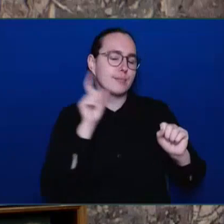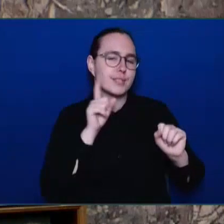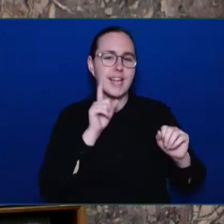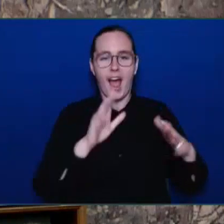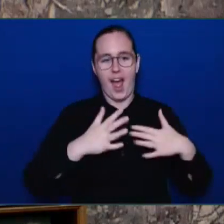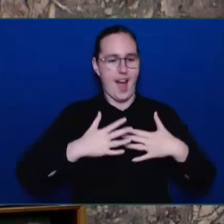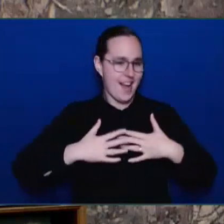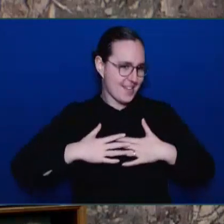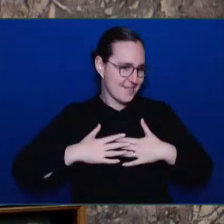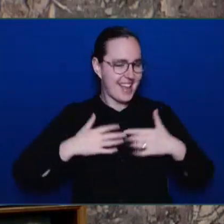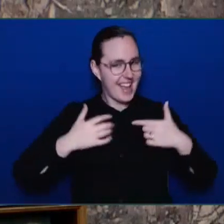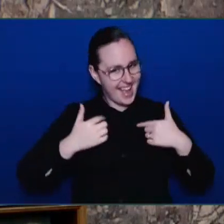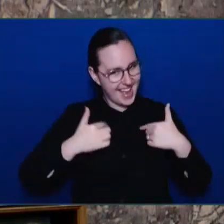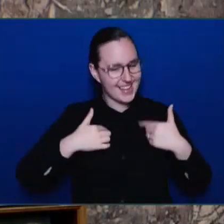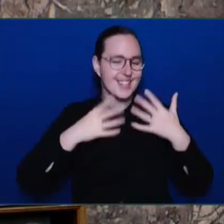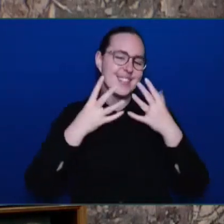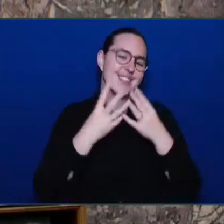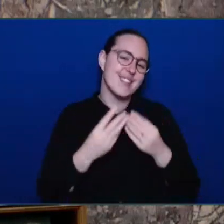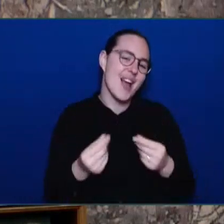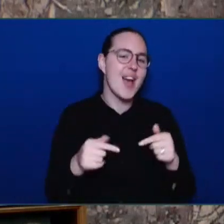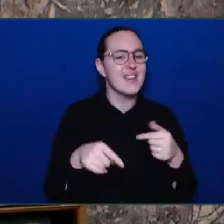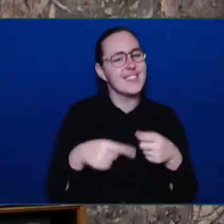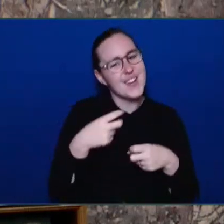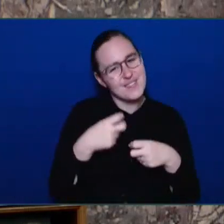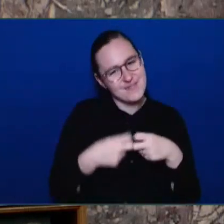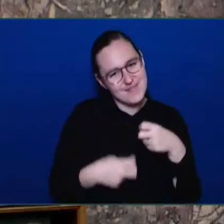the meantime, hundreds of British